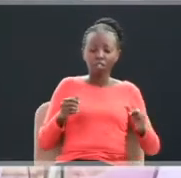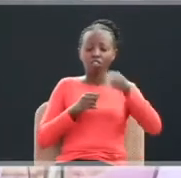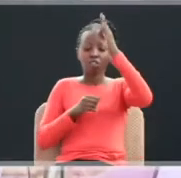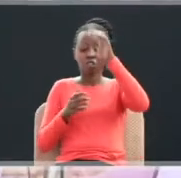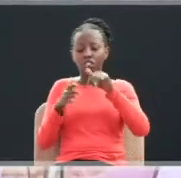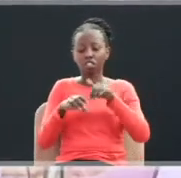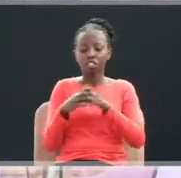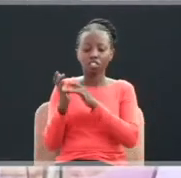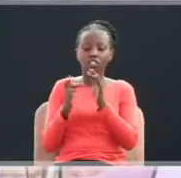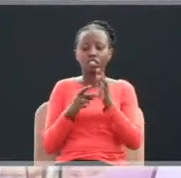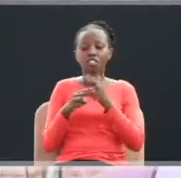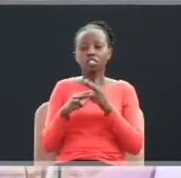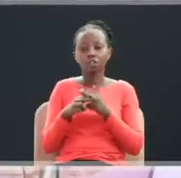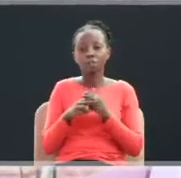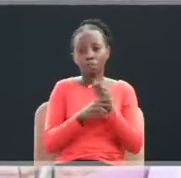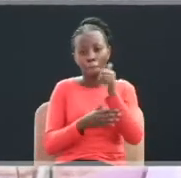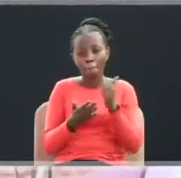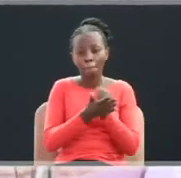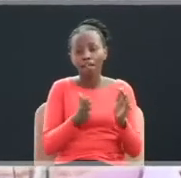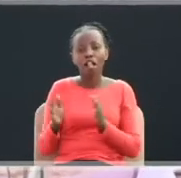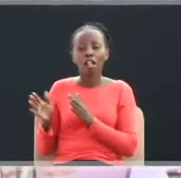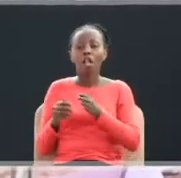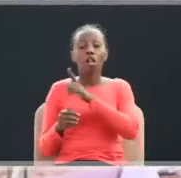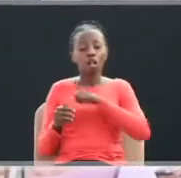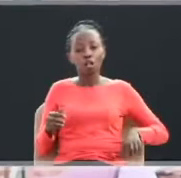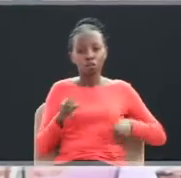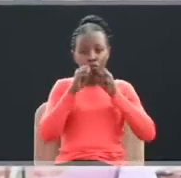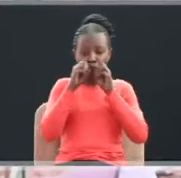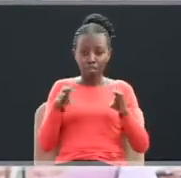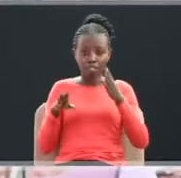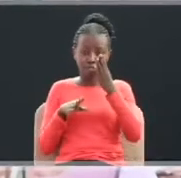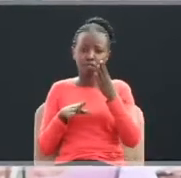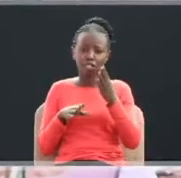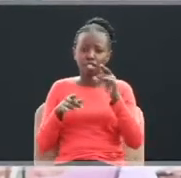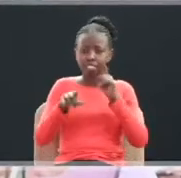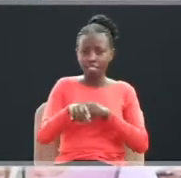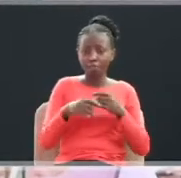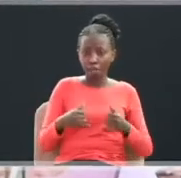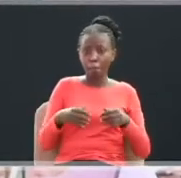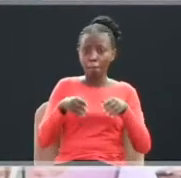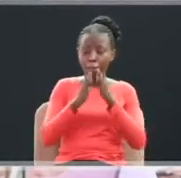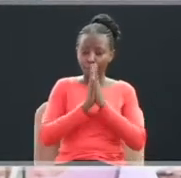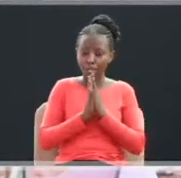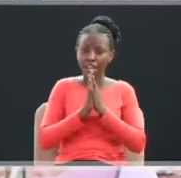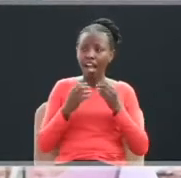name, amen. The Lord bless you. Now that you have prayed that prayer, remember we have these numbers up here.